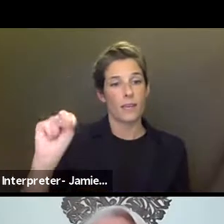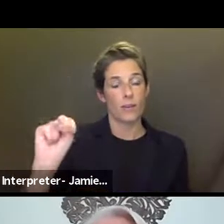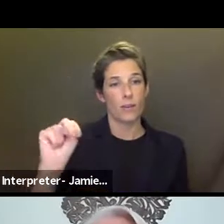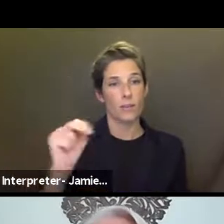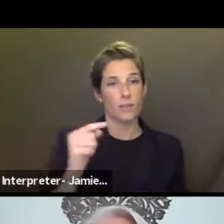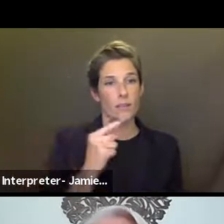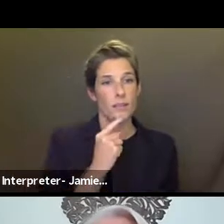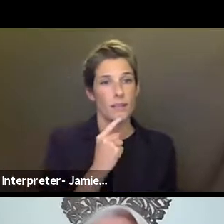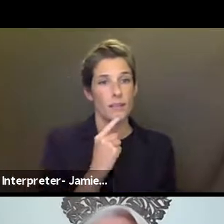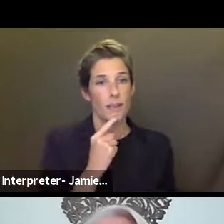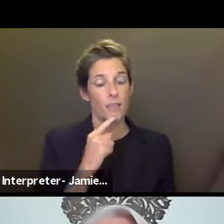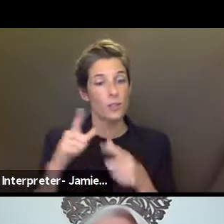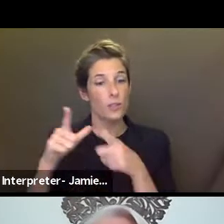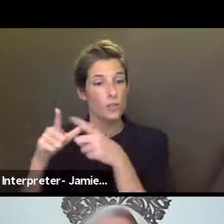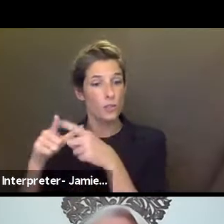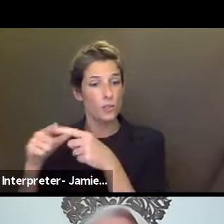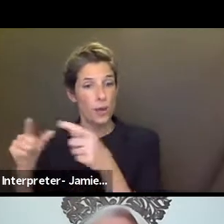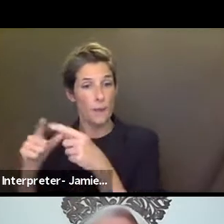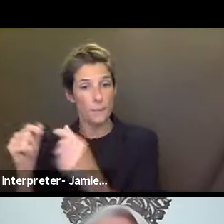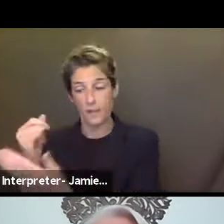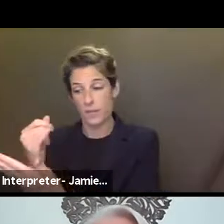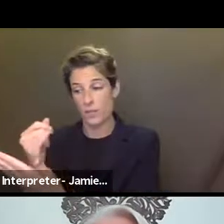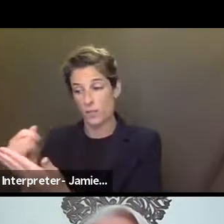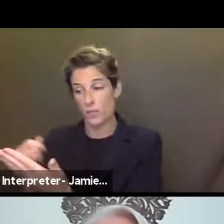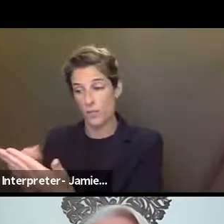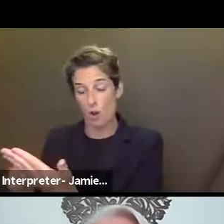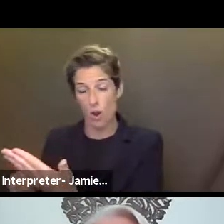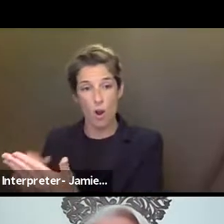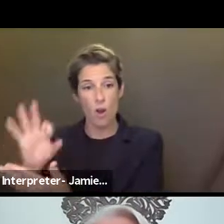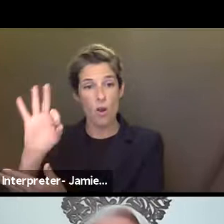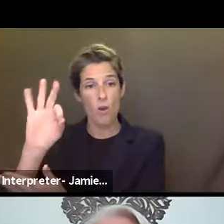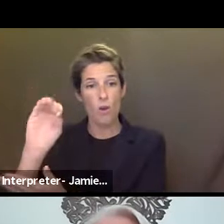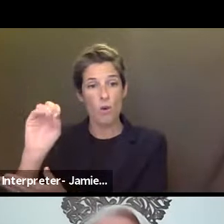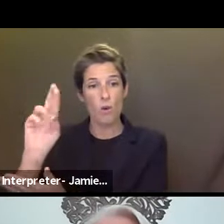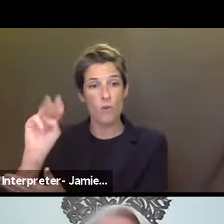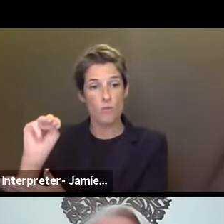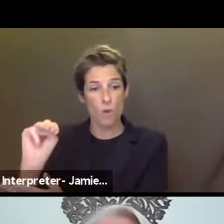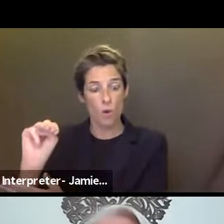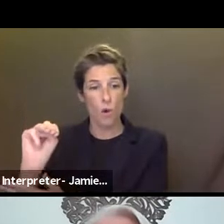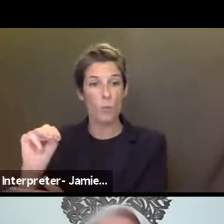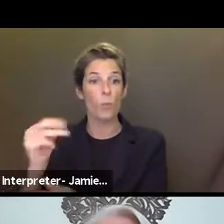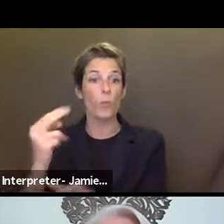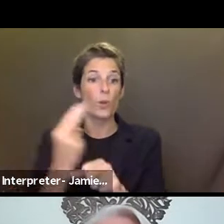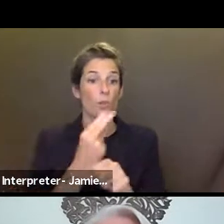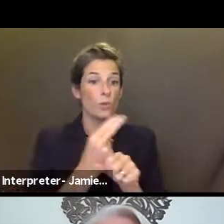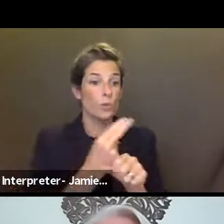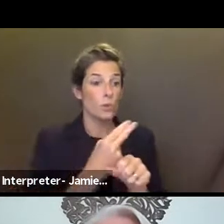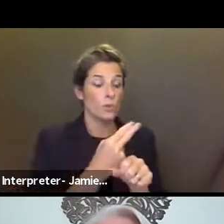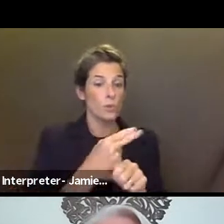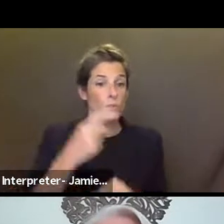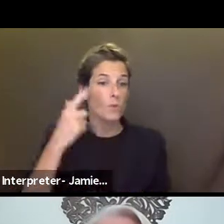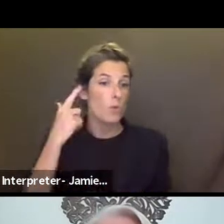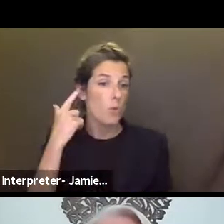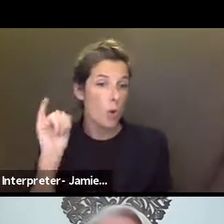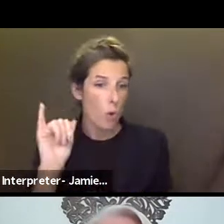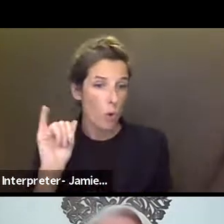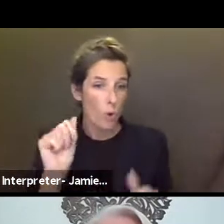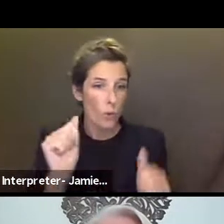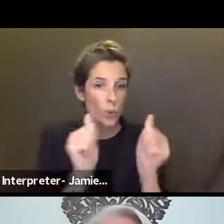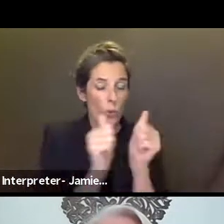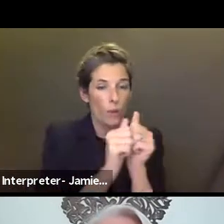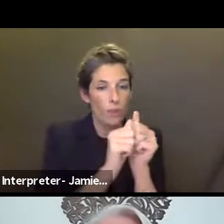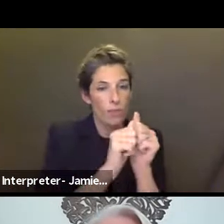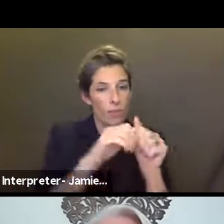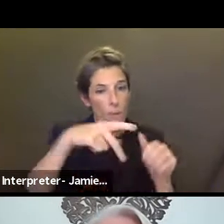Japanese art form of repairing pottery with gold called kintsugi, where you use gold to inlay to